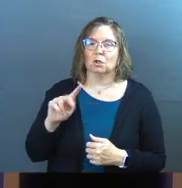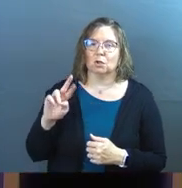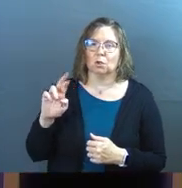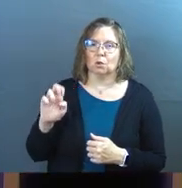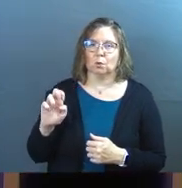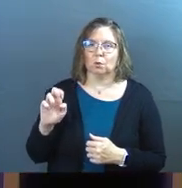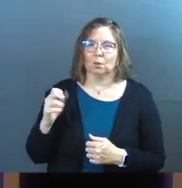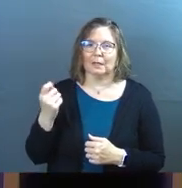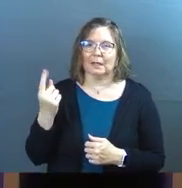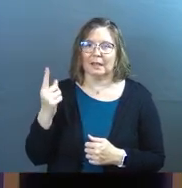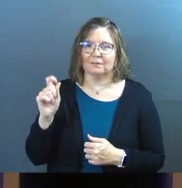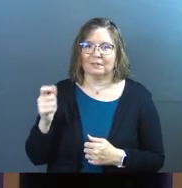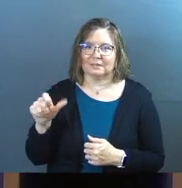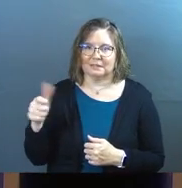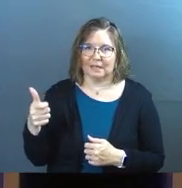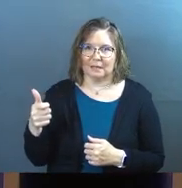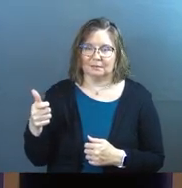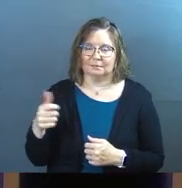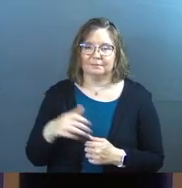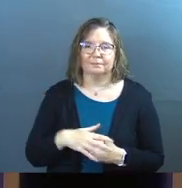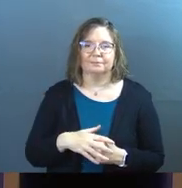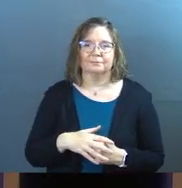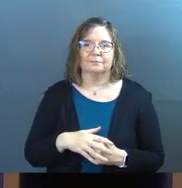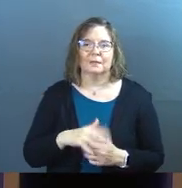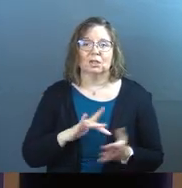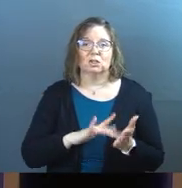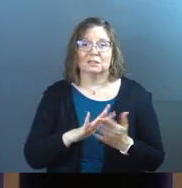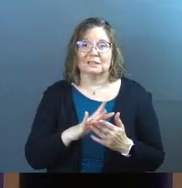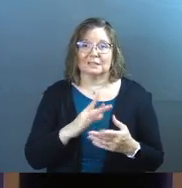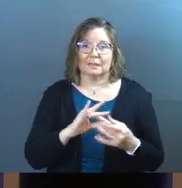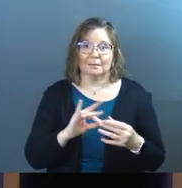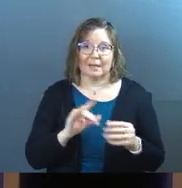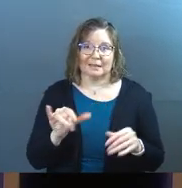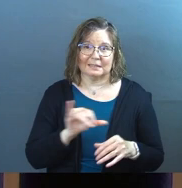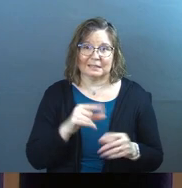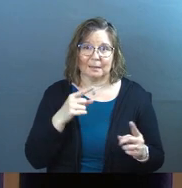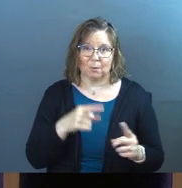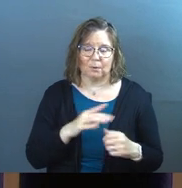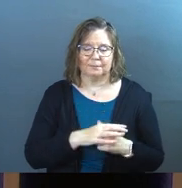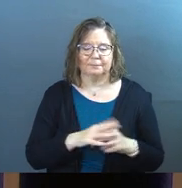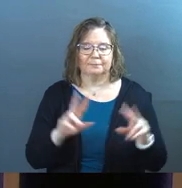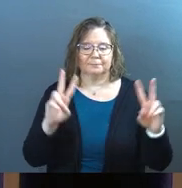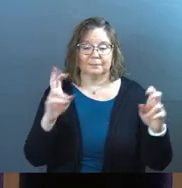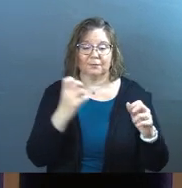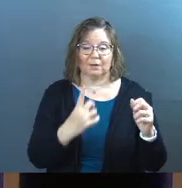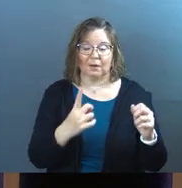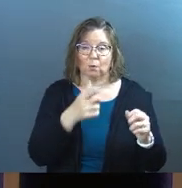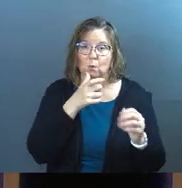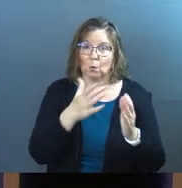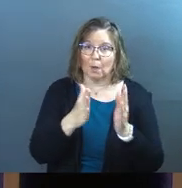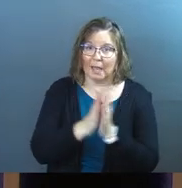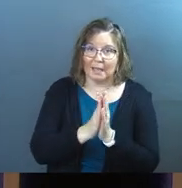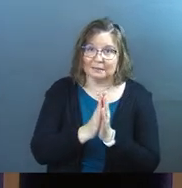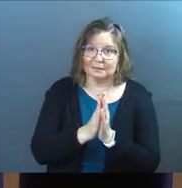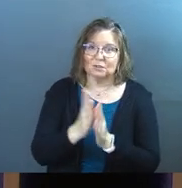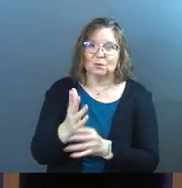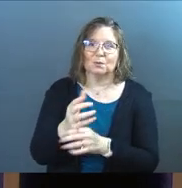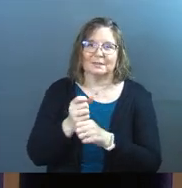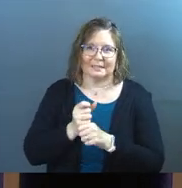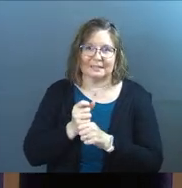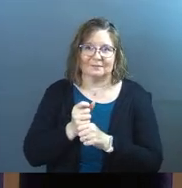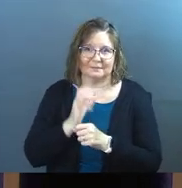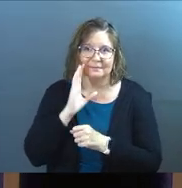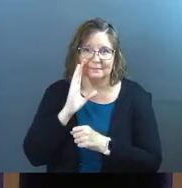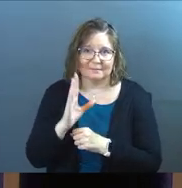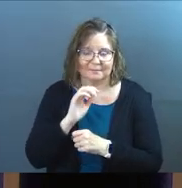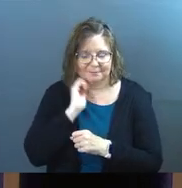chapter 11, verse 10, in a parallel passage. Jesus is going to make the same point. He says, for everyone who asks receives. He's talking about prayer again, asking